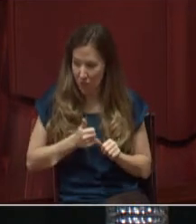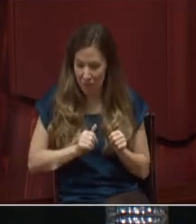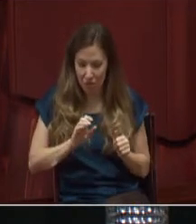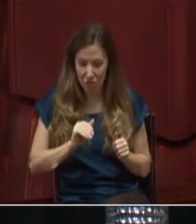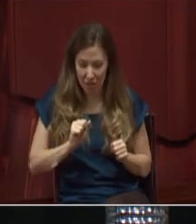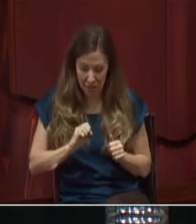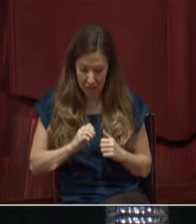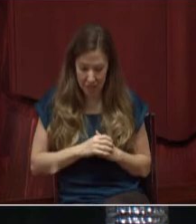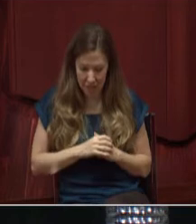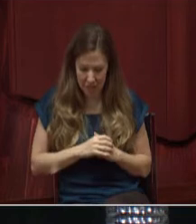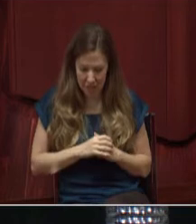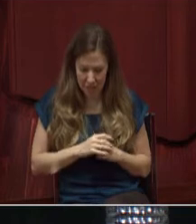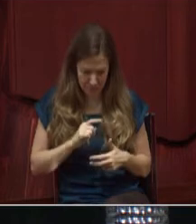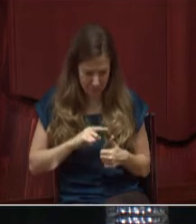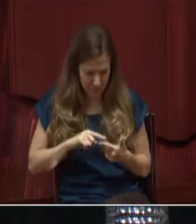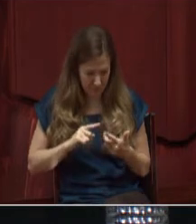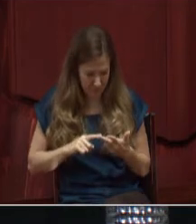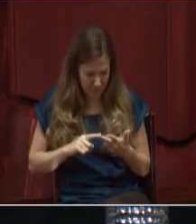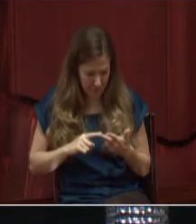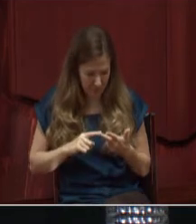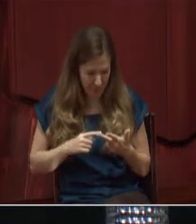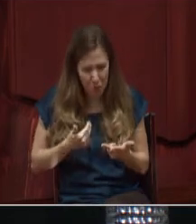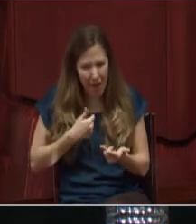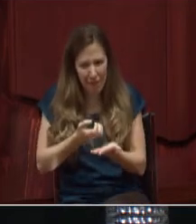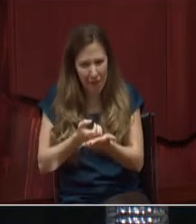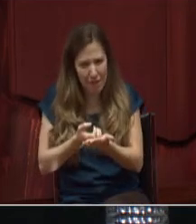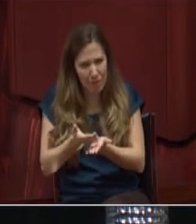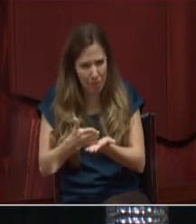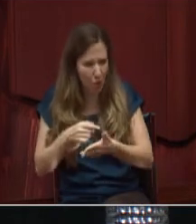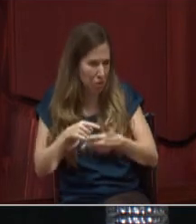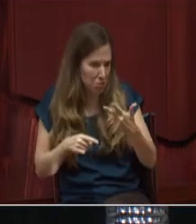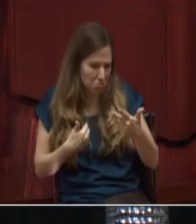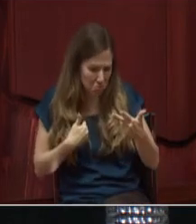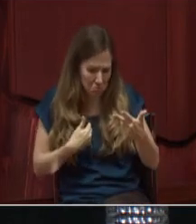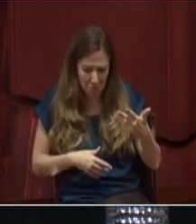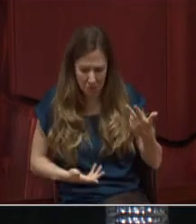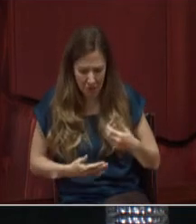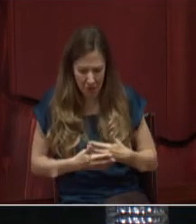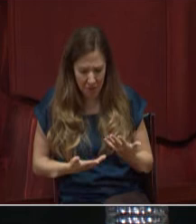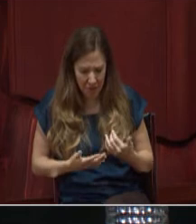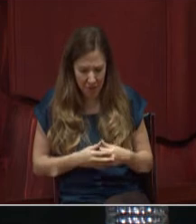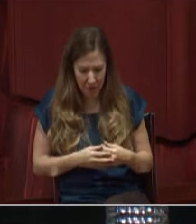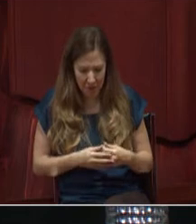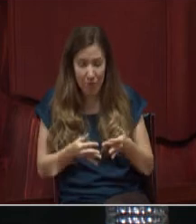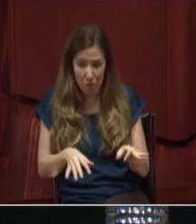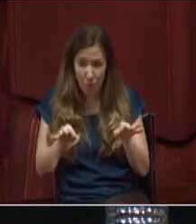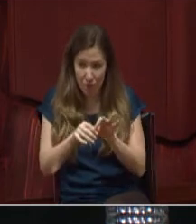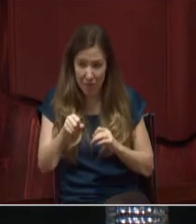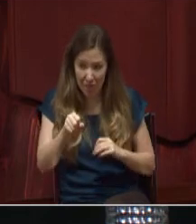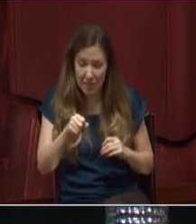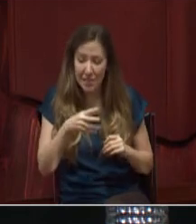you were dealing with something that was very little economic component, I might add, that was urgent and was, you were dealing